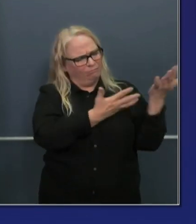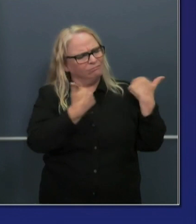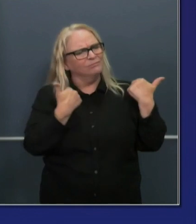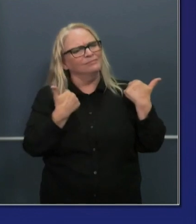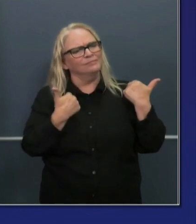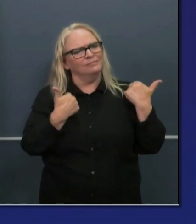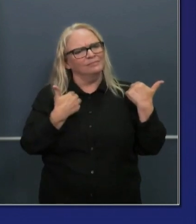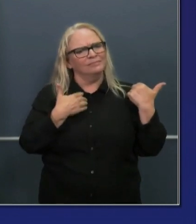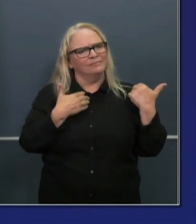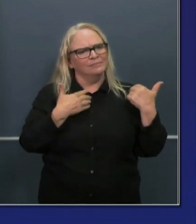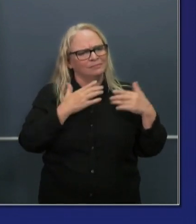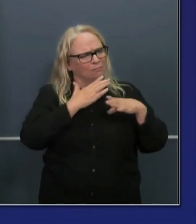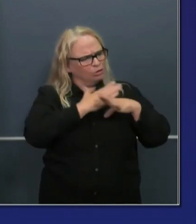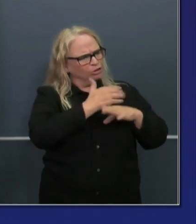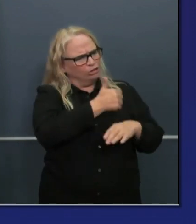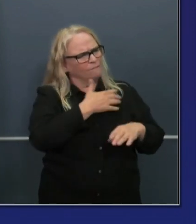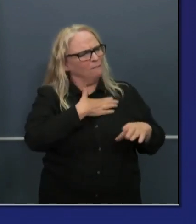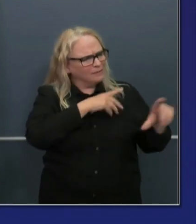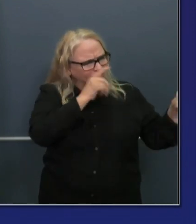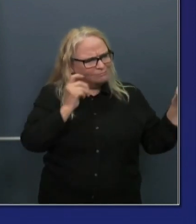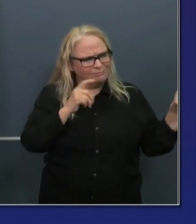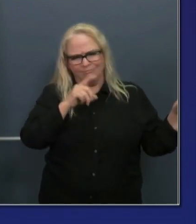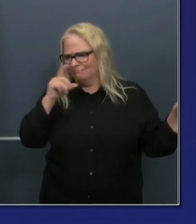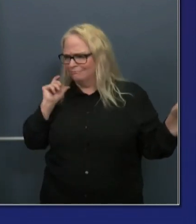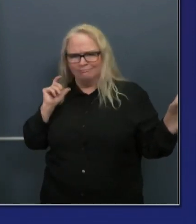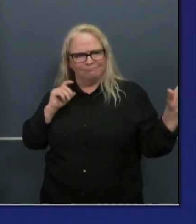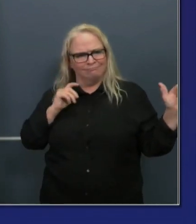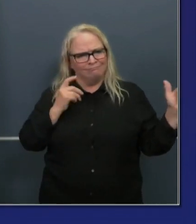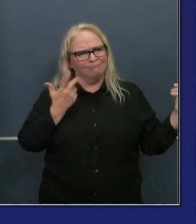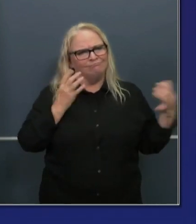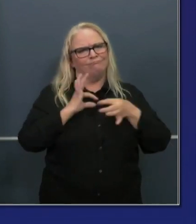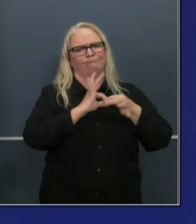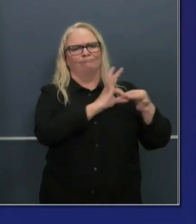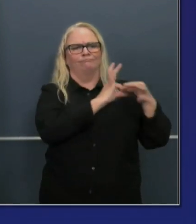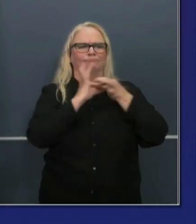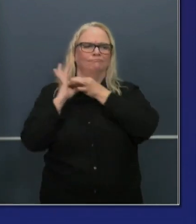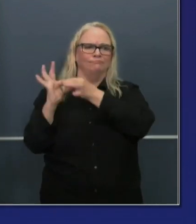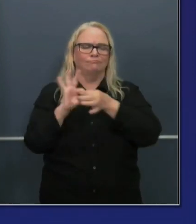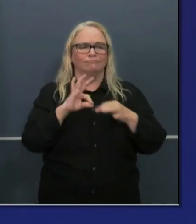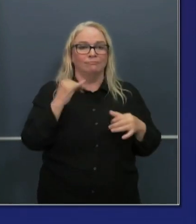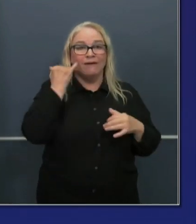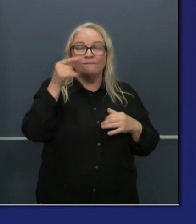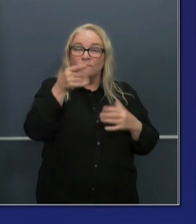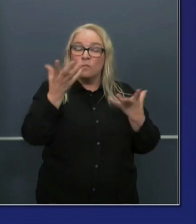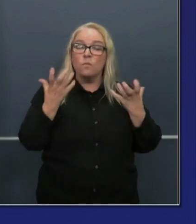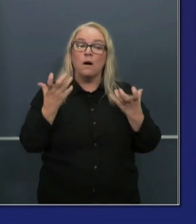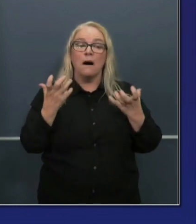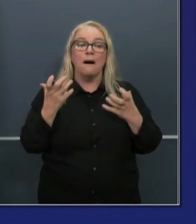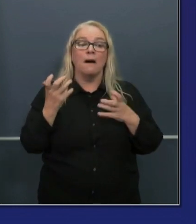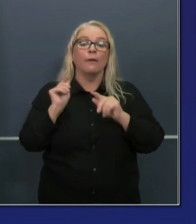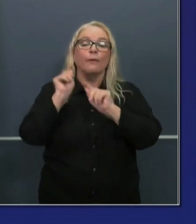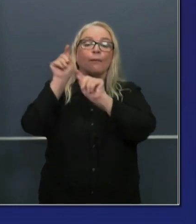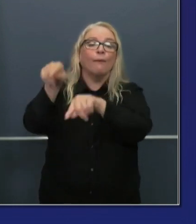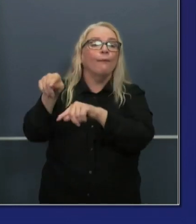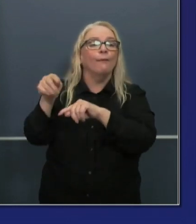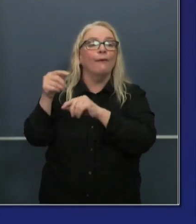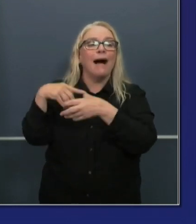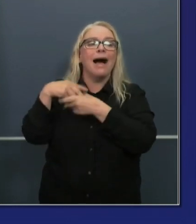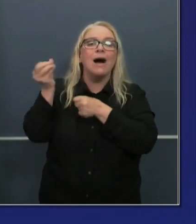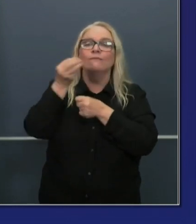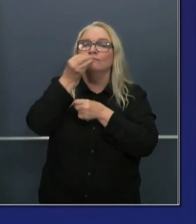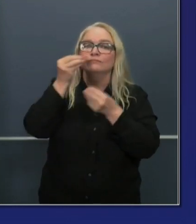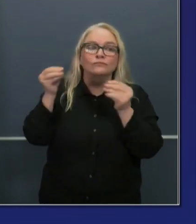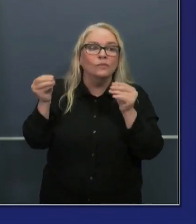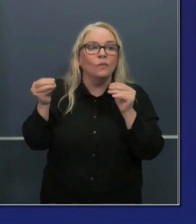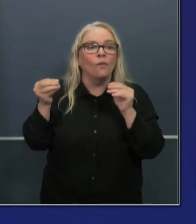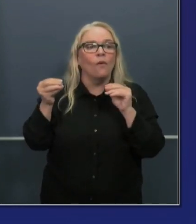and protect themselves and others in that process. Accordingly, look, if you are going to be in an environment where you have to go to the grocery store or some